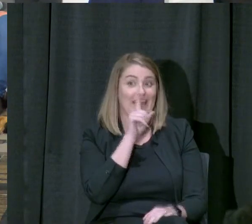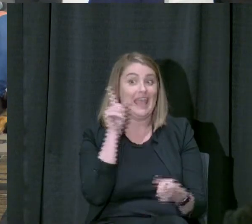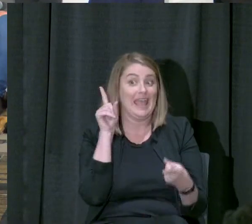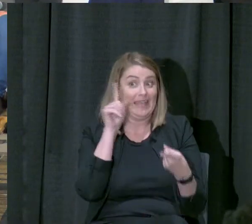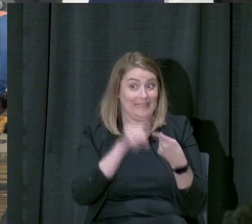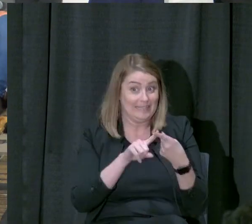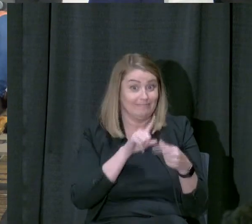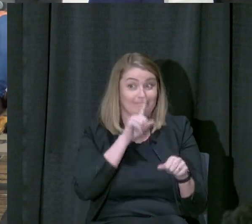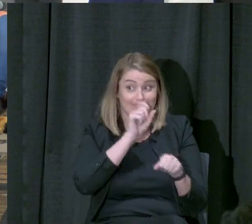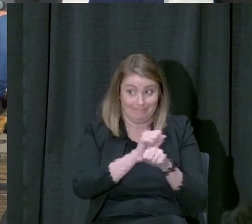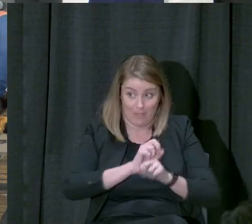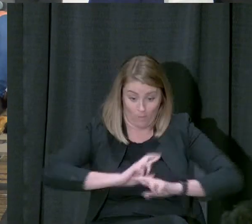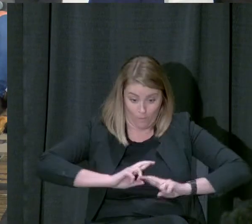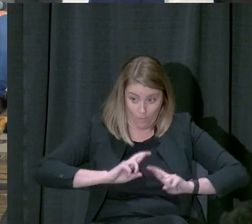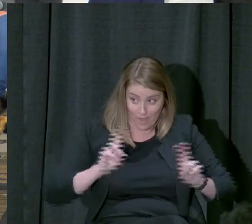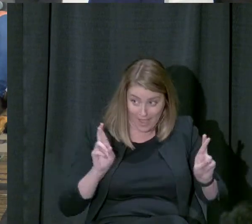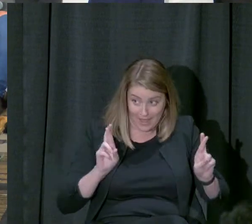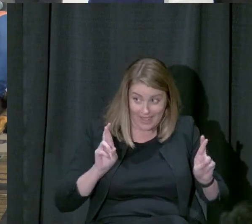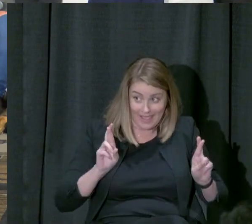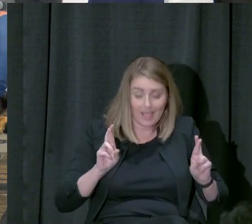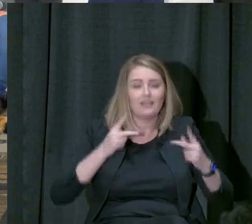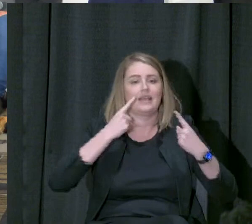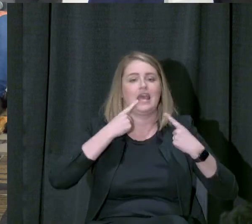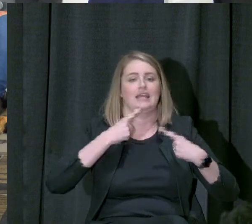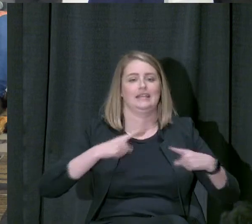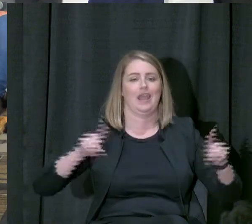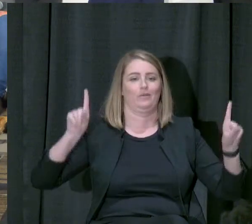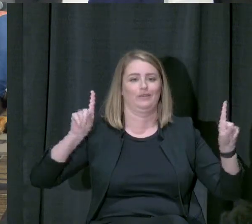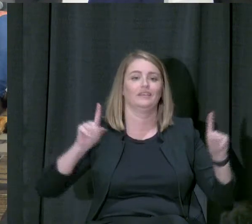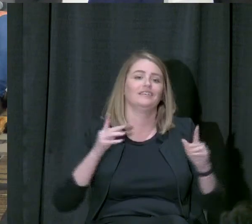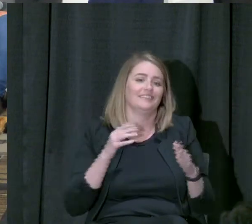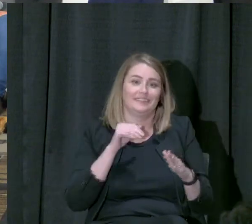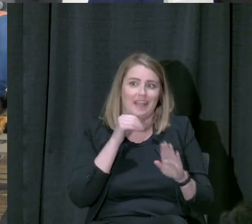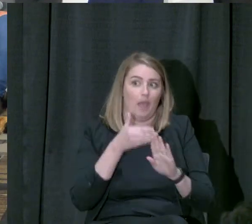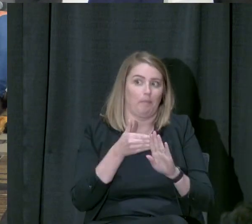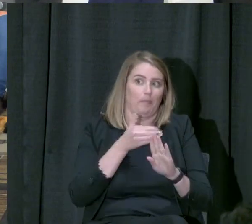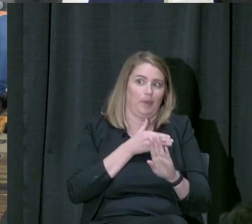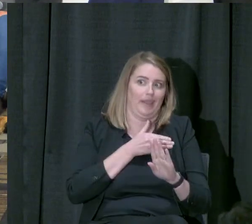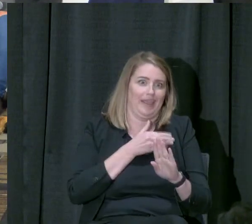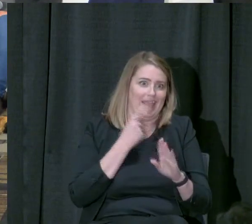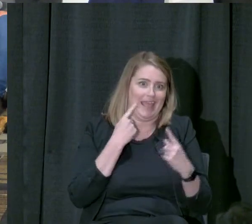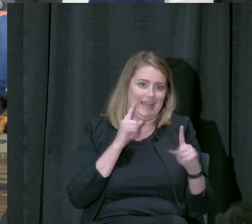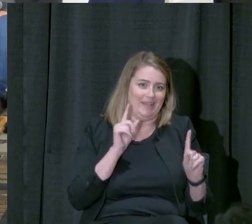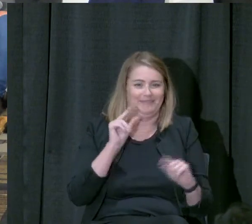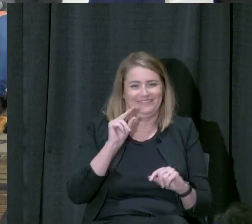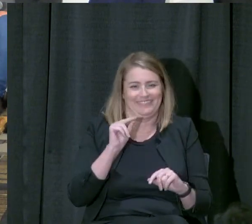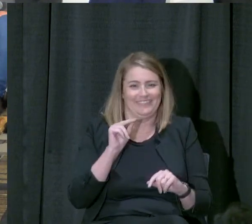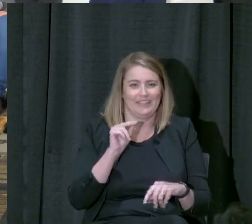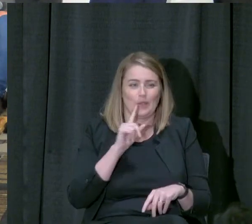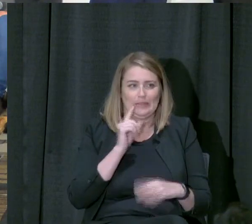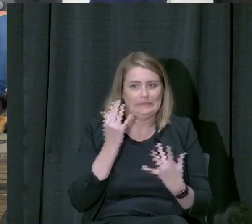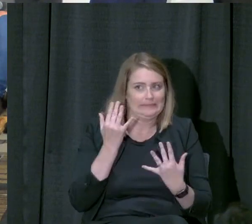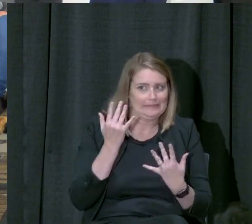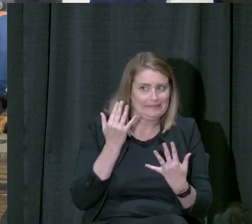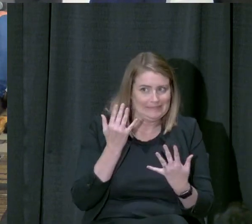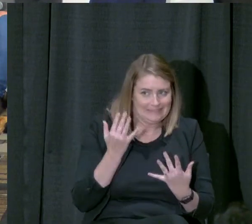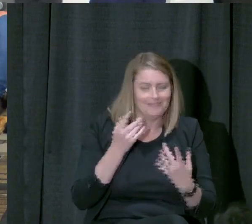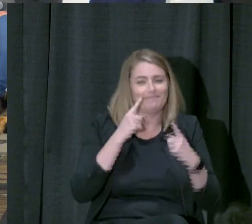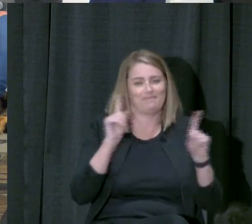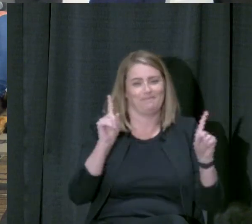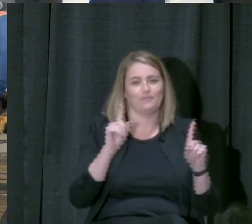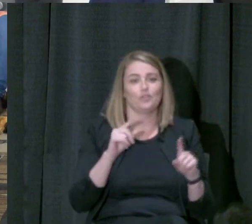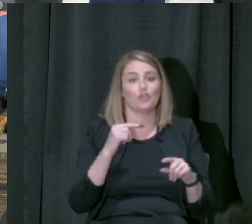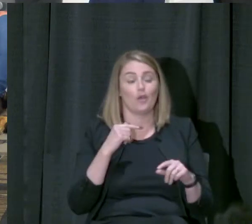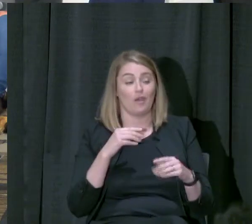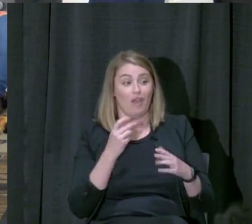are ready to go and announced. We don't pre-announce things. And so it's really hard to sort of give people a view of what might